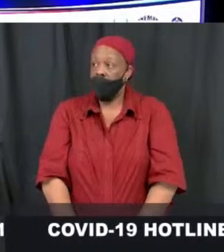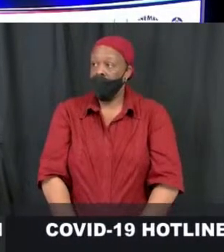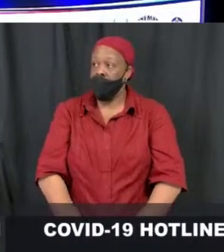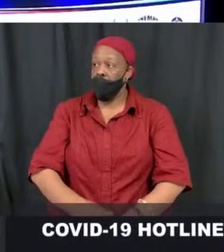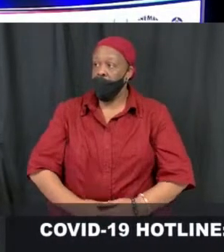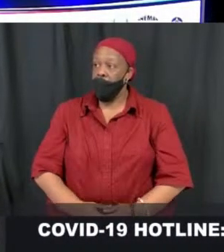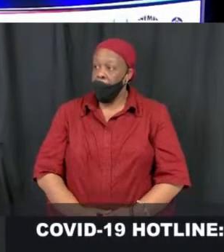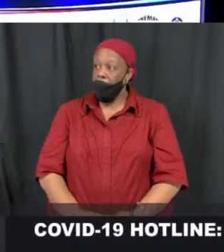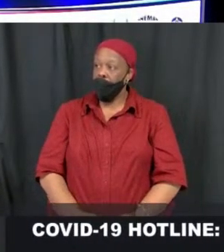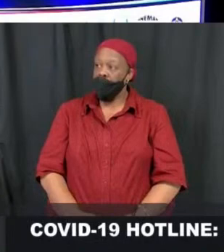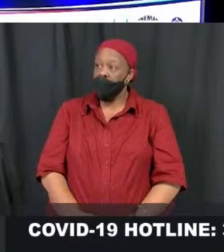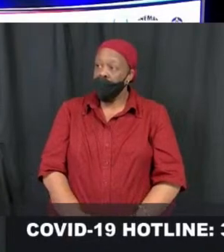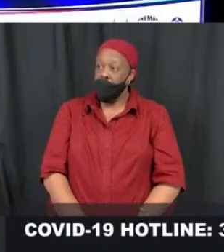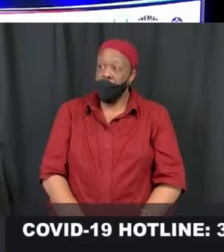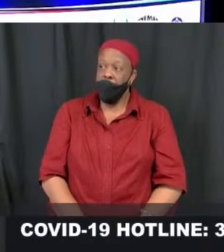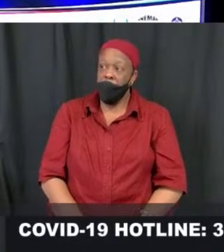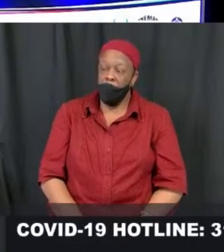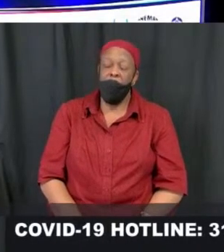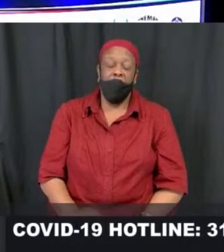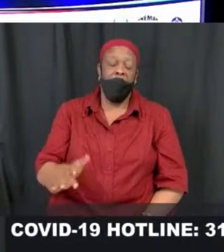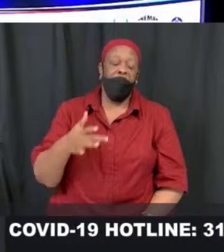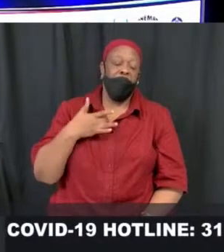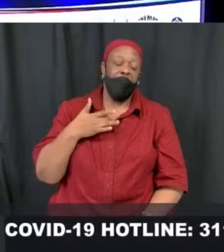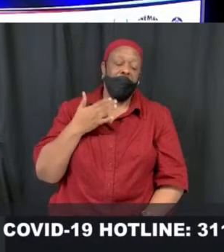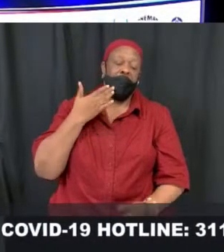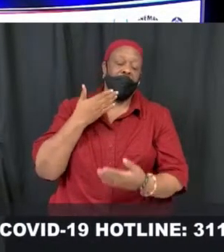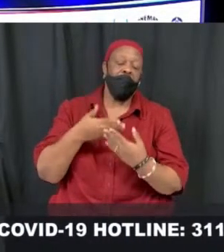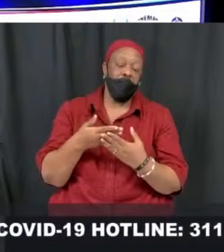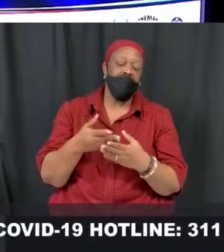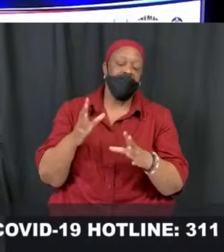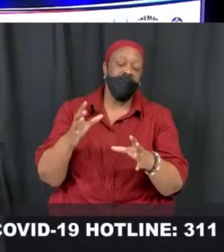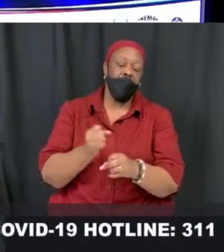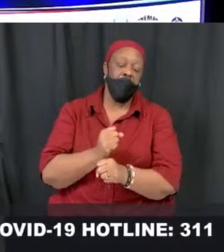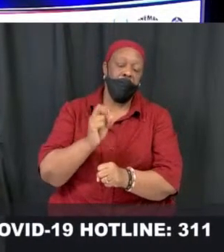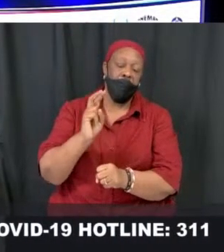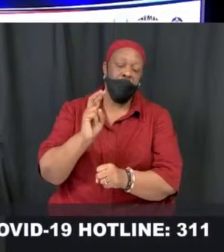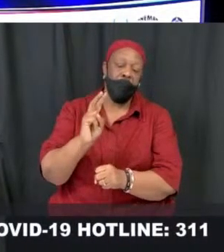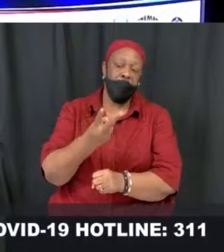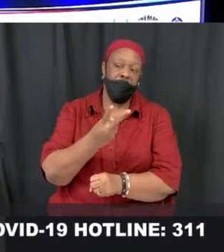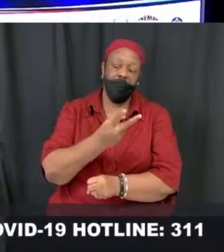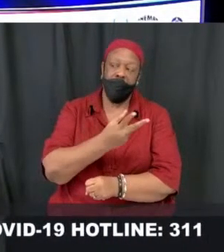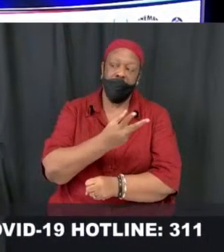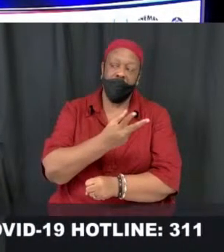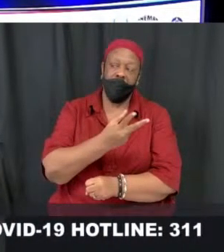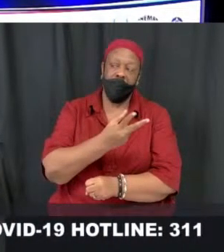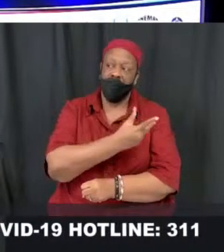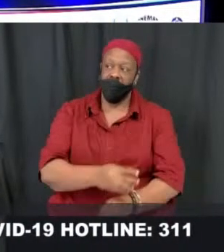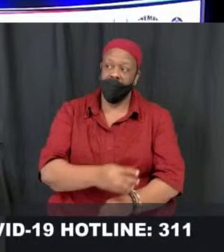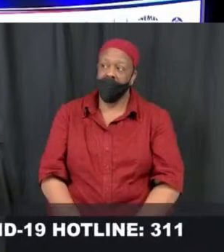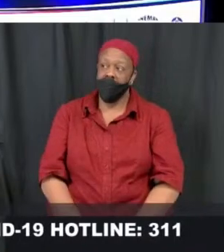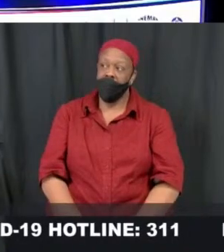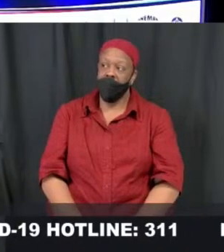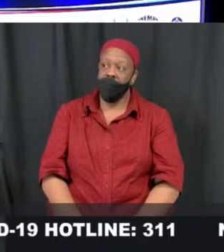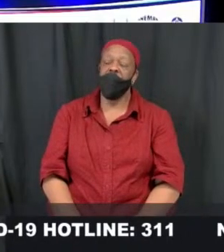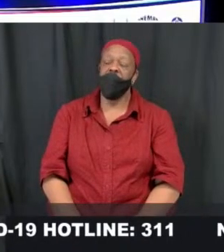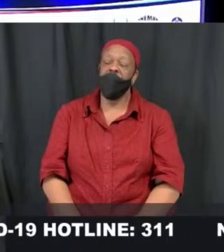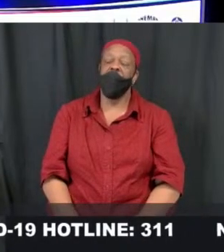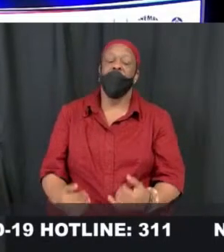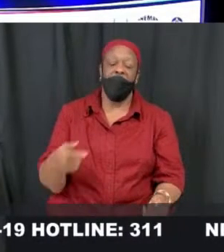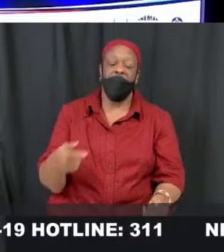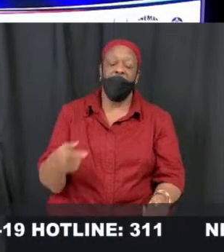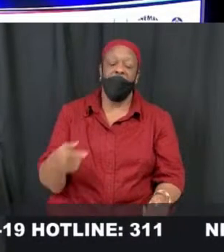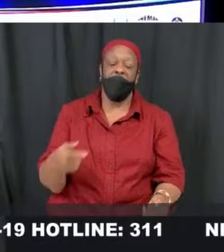I have already gotten my second dose, and I was able to join the chorus and the task that I am fully